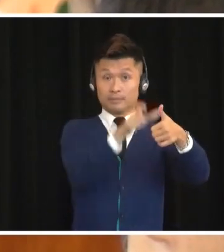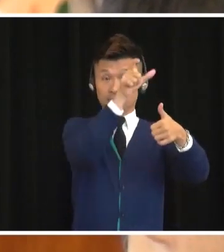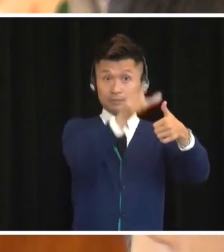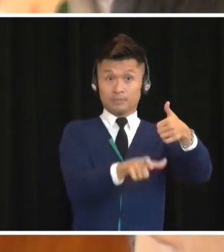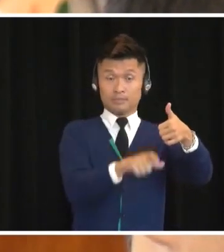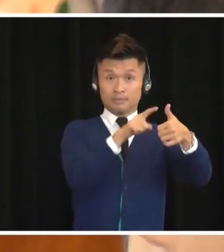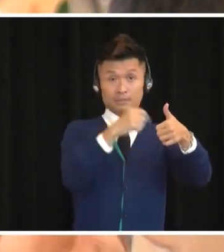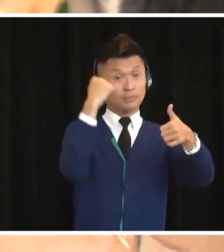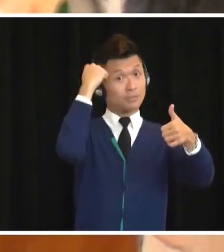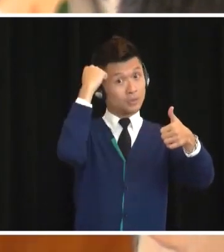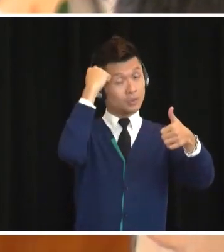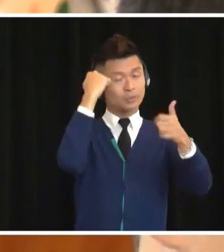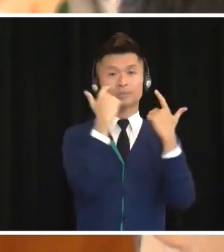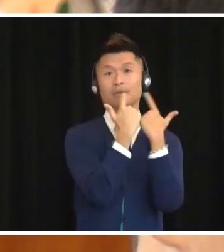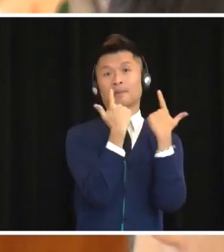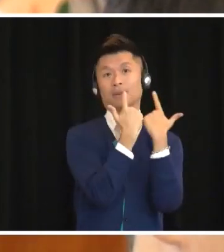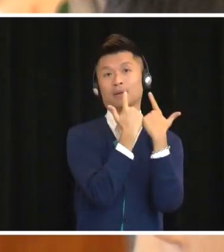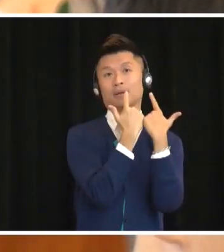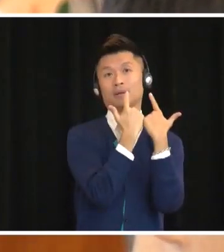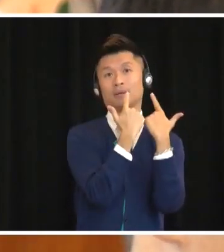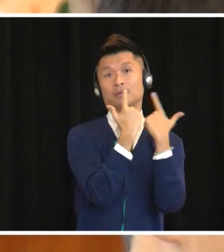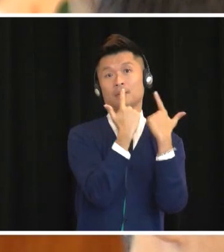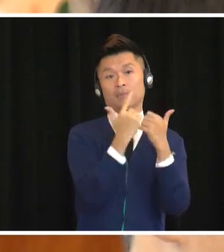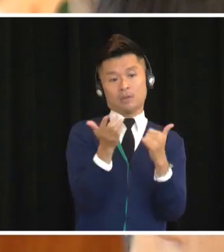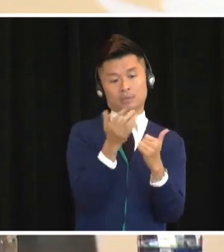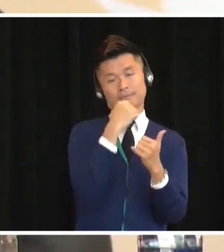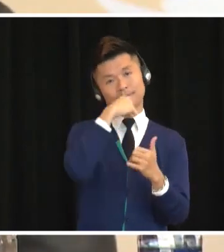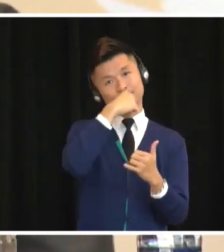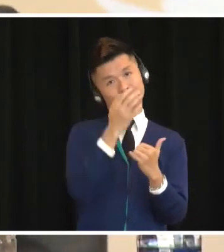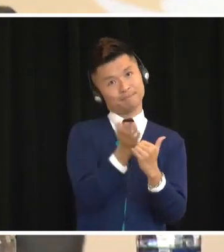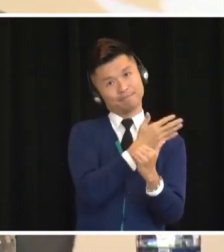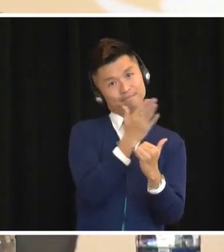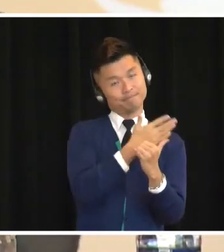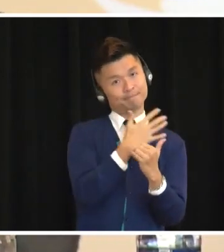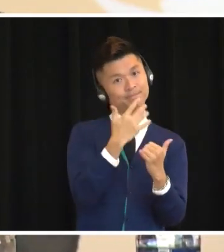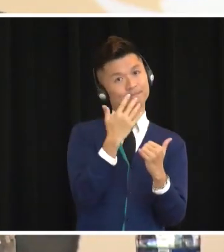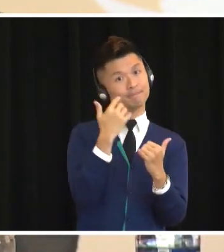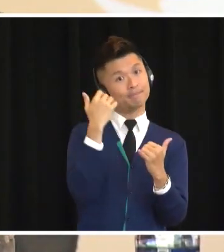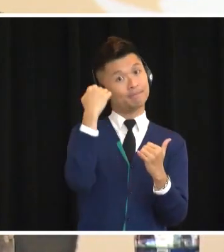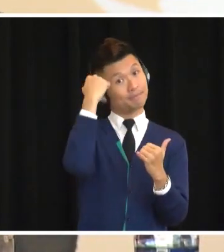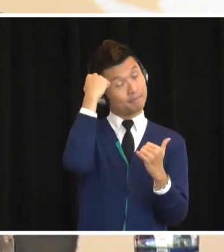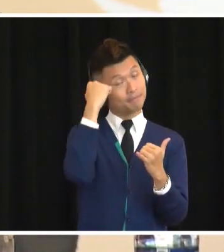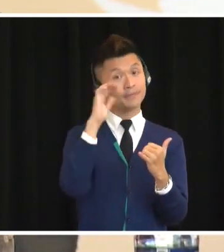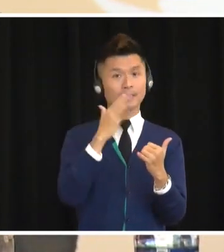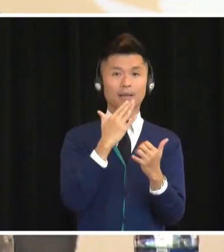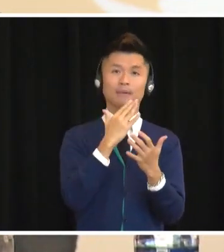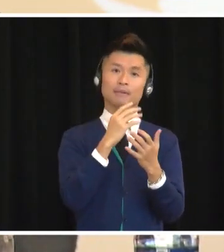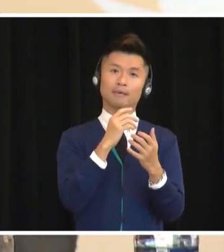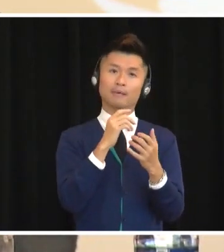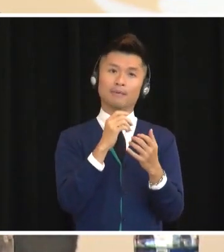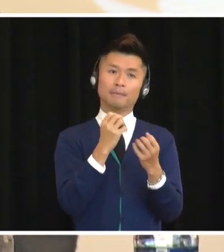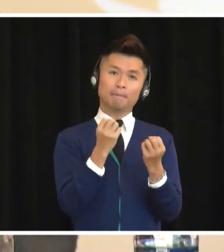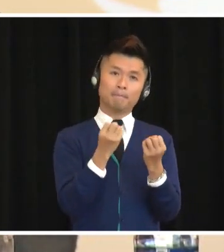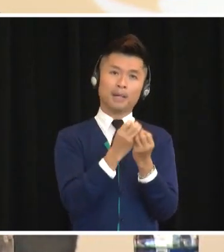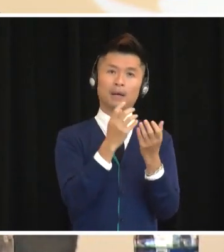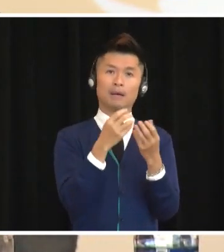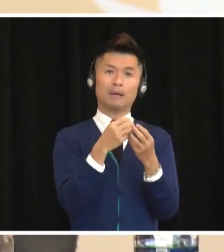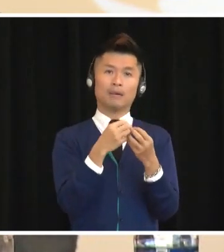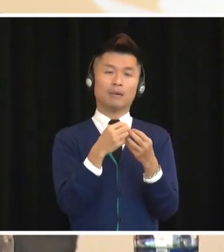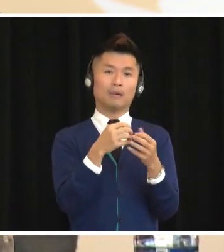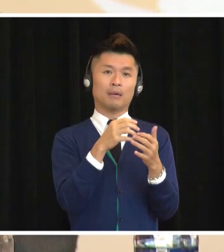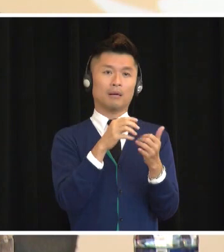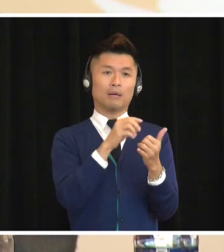transfer is different from diversion. Transfer meaning that the child lives in northern Taiwan, say